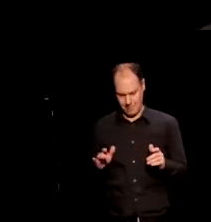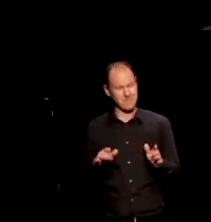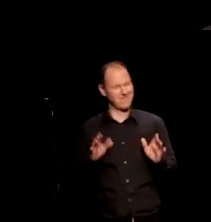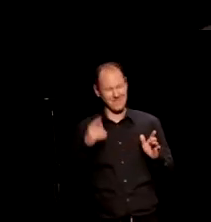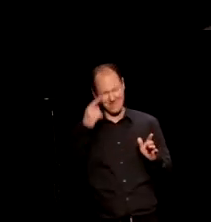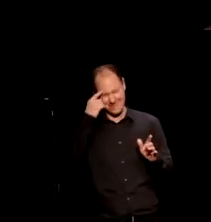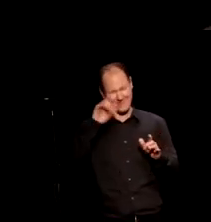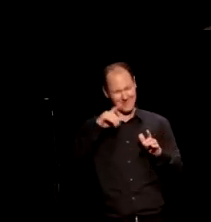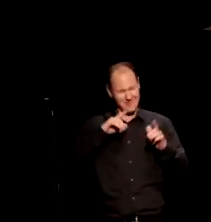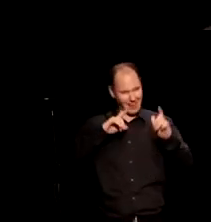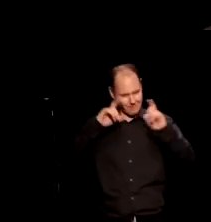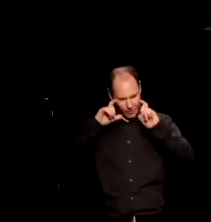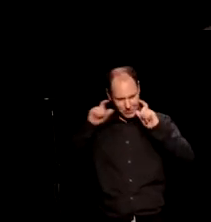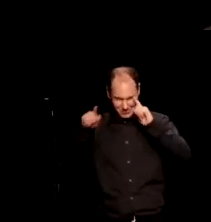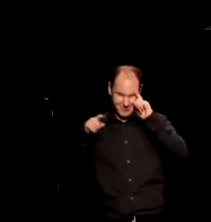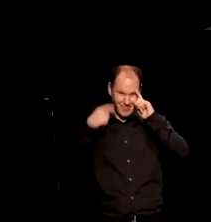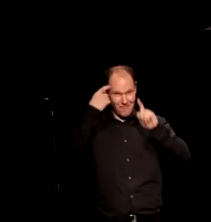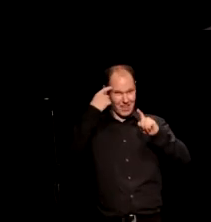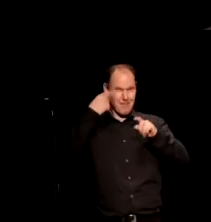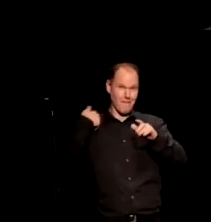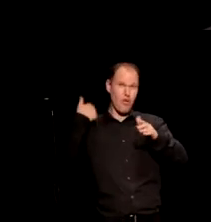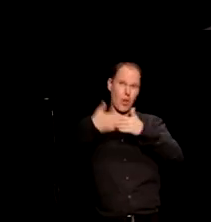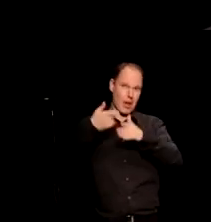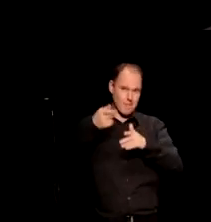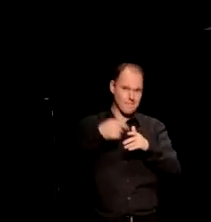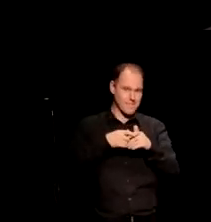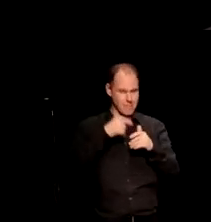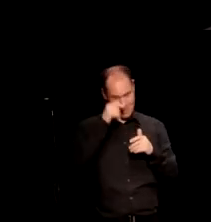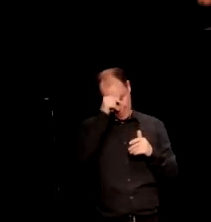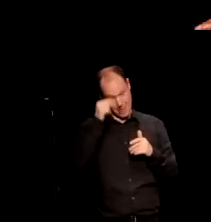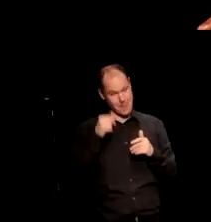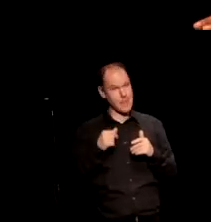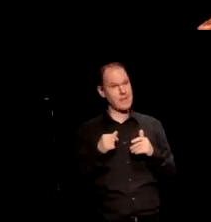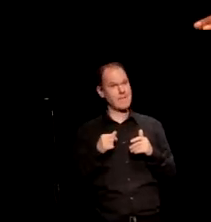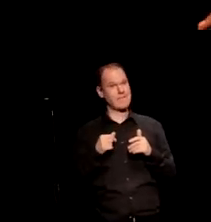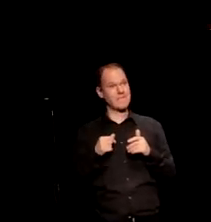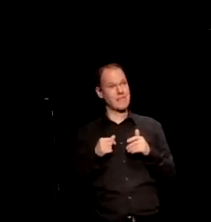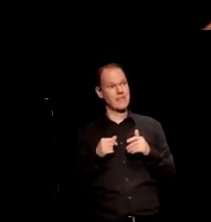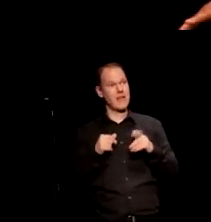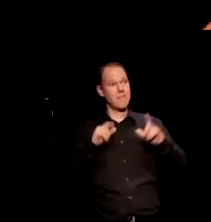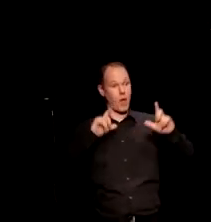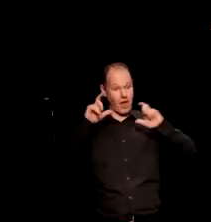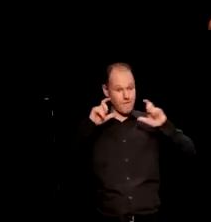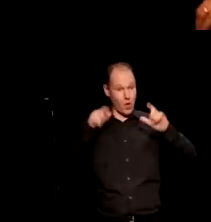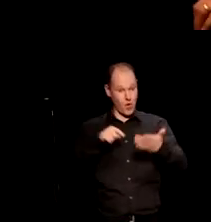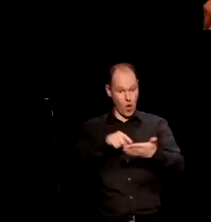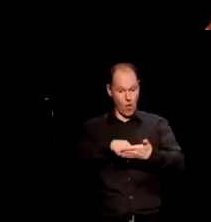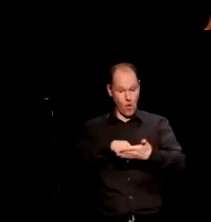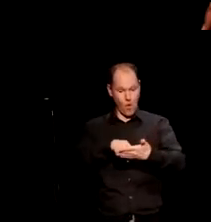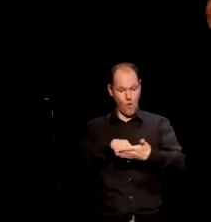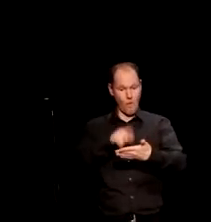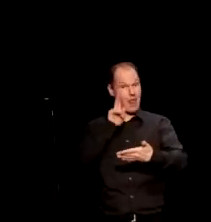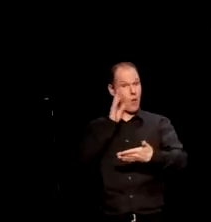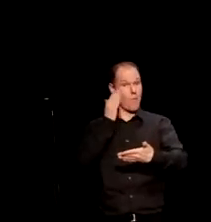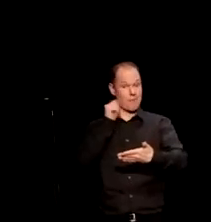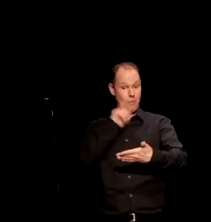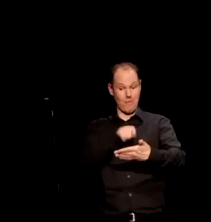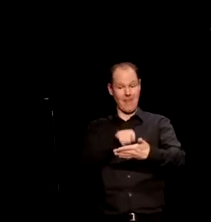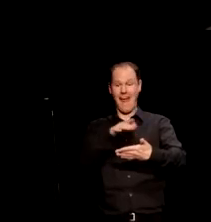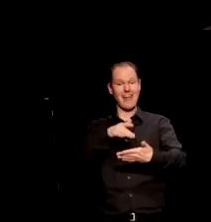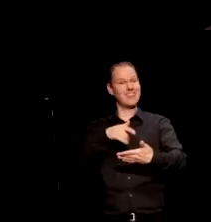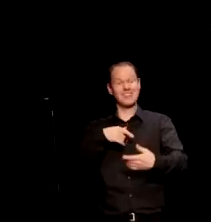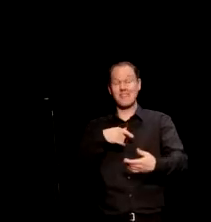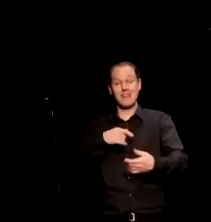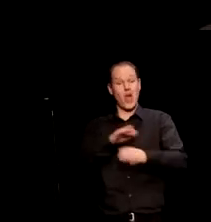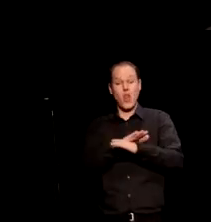I'm going to think about that for a long while, Ronnie. But thinking about that picture, there was a pretense that she wasn't there. Yeah. There's a balance, isn't there?